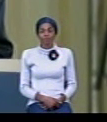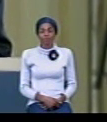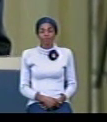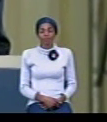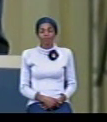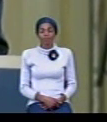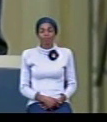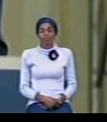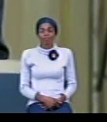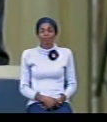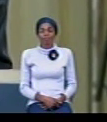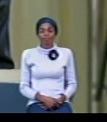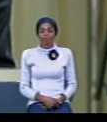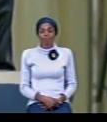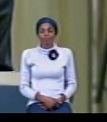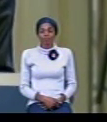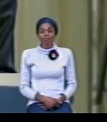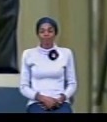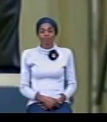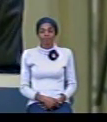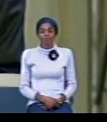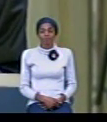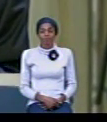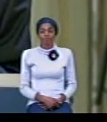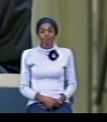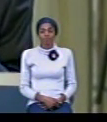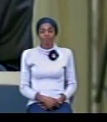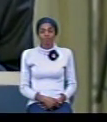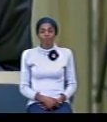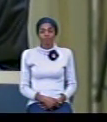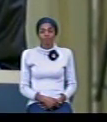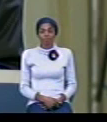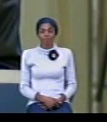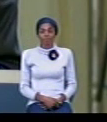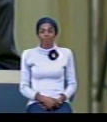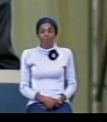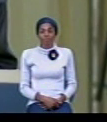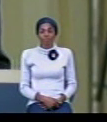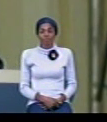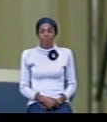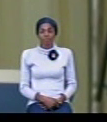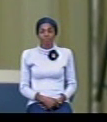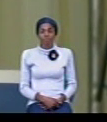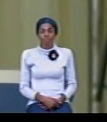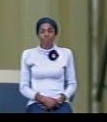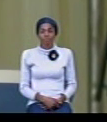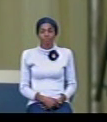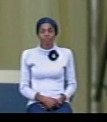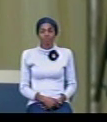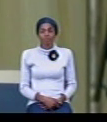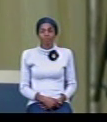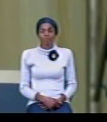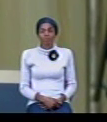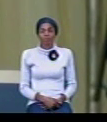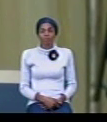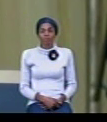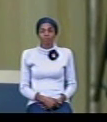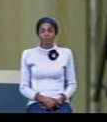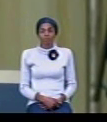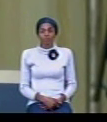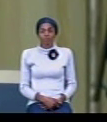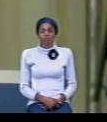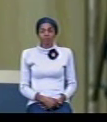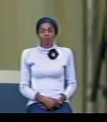and make you wholly true. Christ Jesus has the power forevermore to keep. Oh, none can pluck you from his